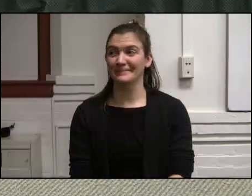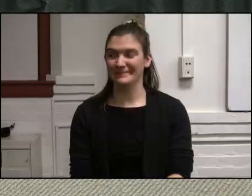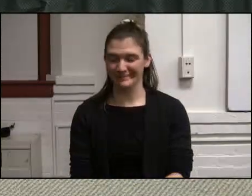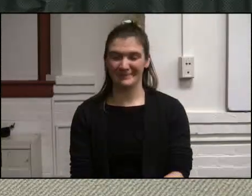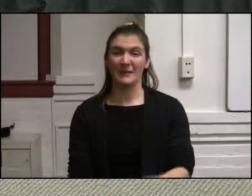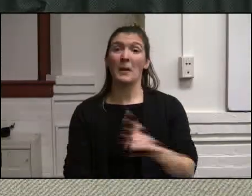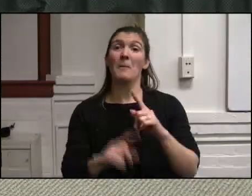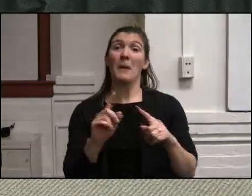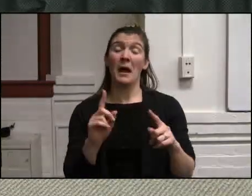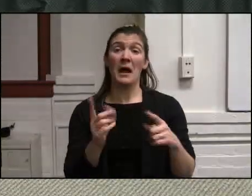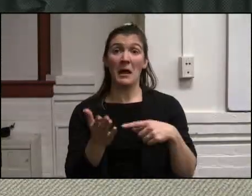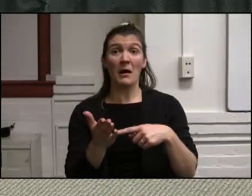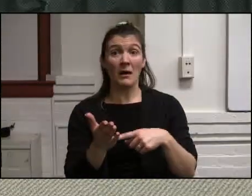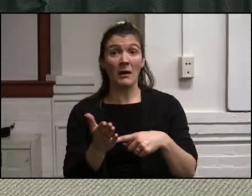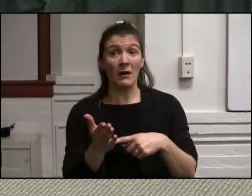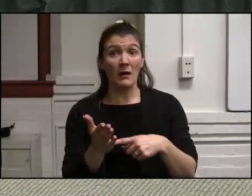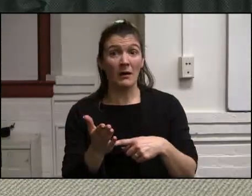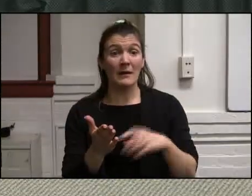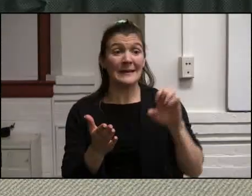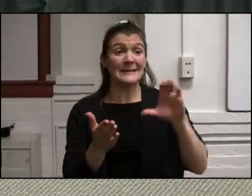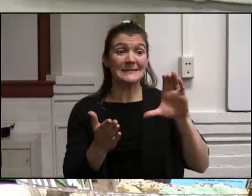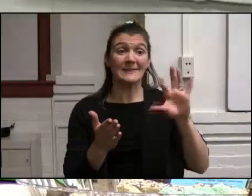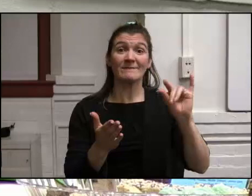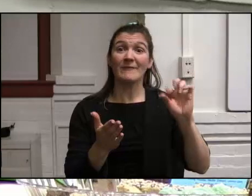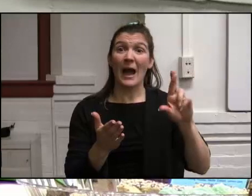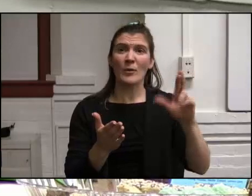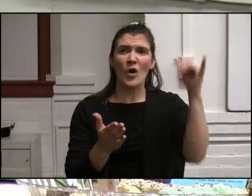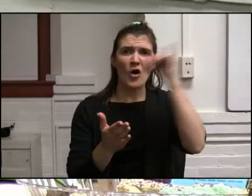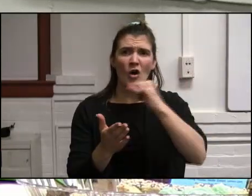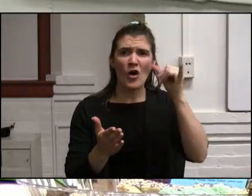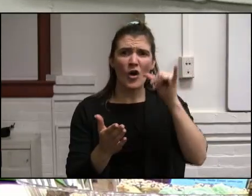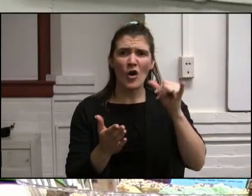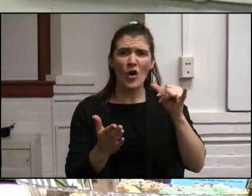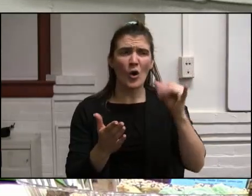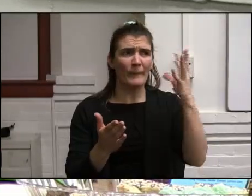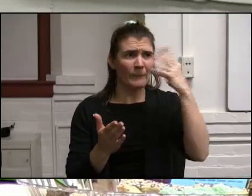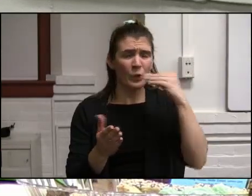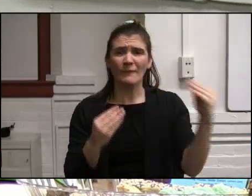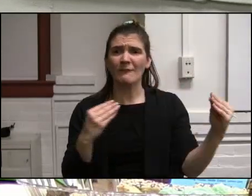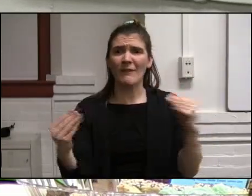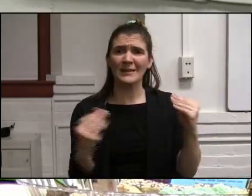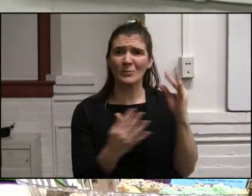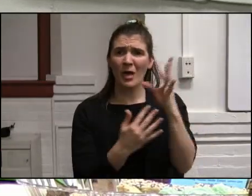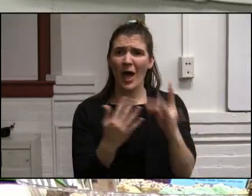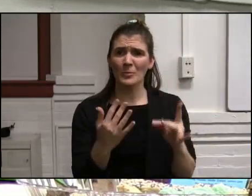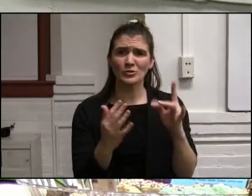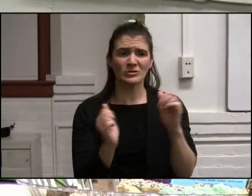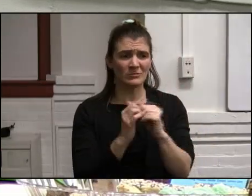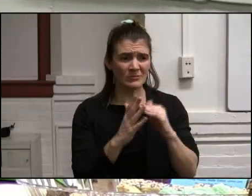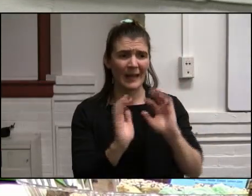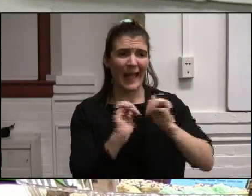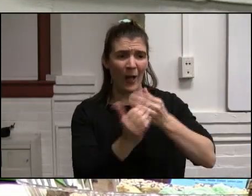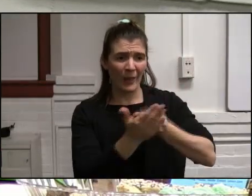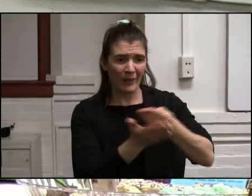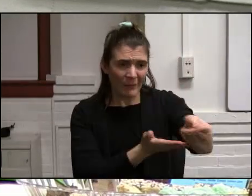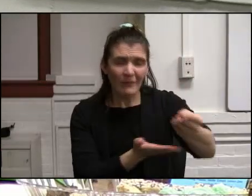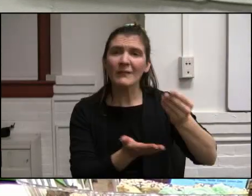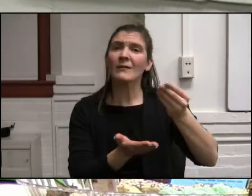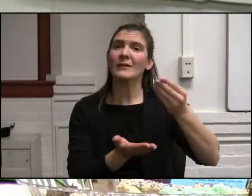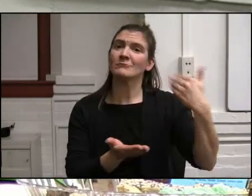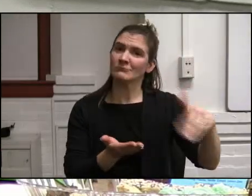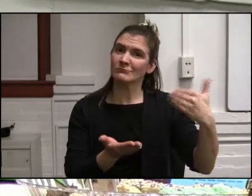It is a really good model. At least the way EC Fiber rolled it out, it's a really flexible model. And but it may